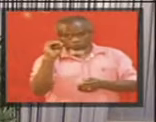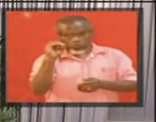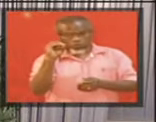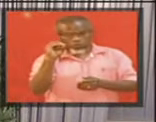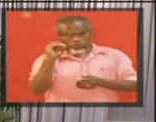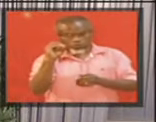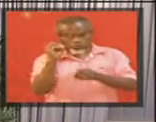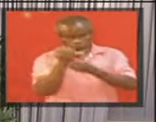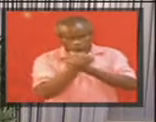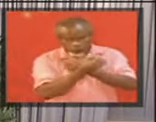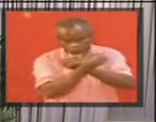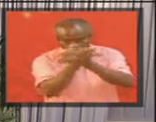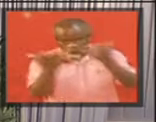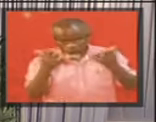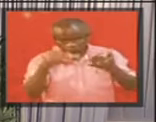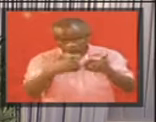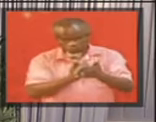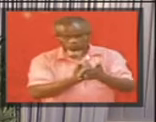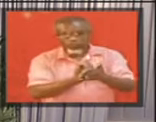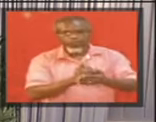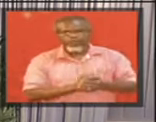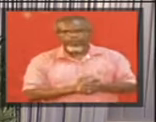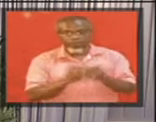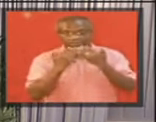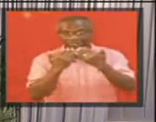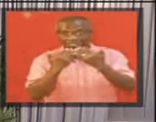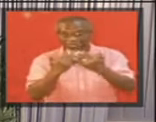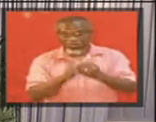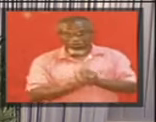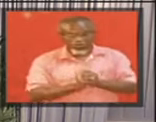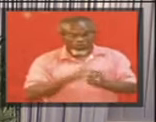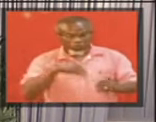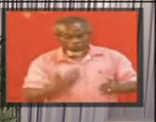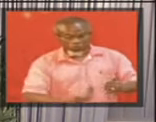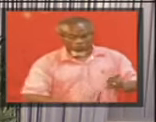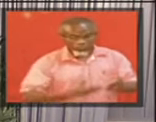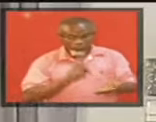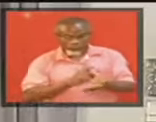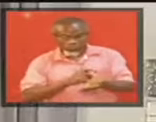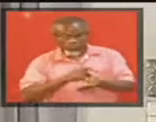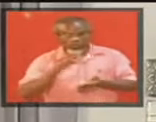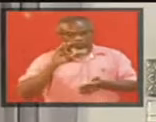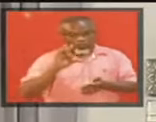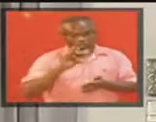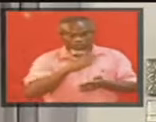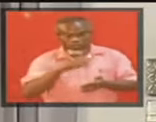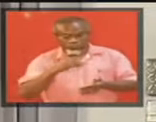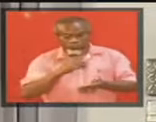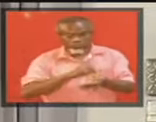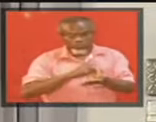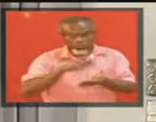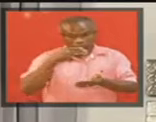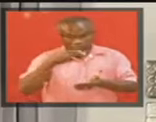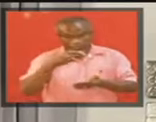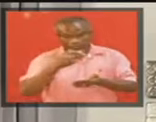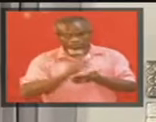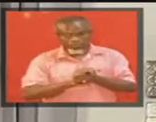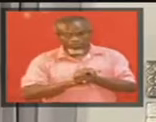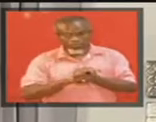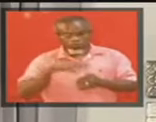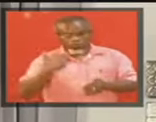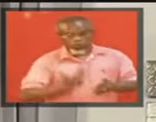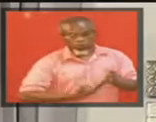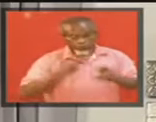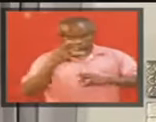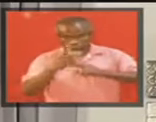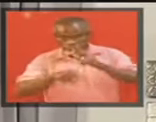Hi, good morning. Thank you, Ms. Alcantara. Welcome to Dr. Fraser and Dr. Hines, members of the media, members of the viewing and listening public.